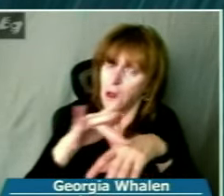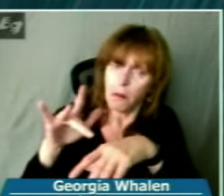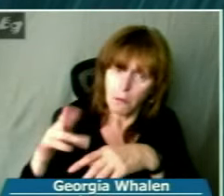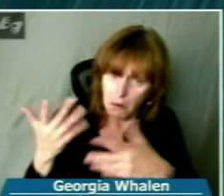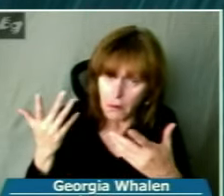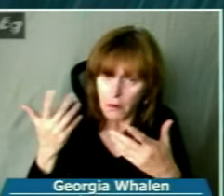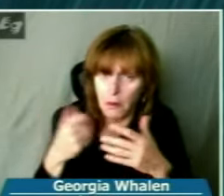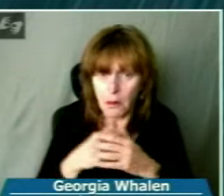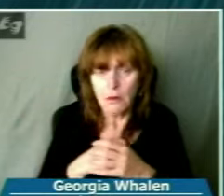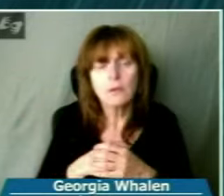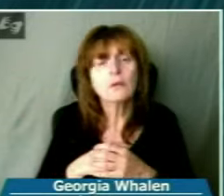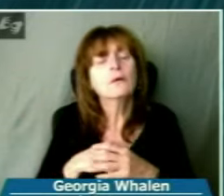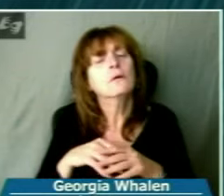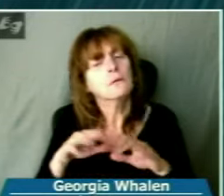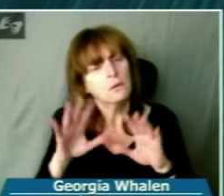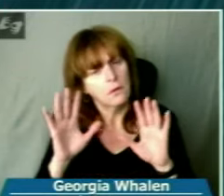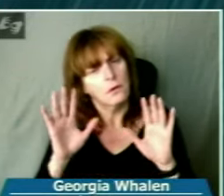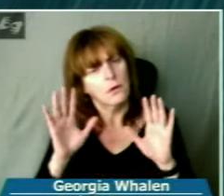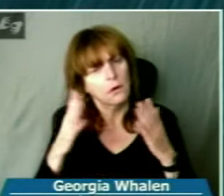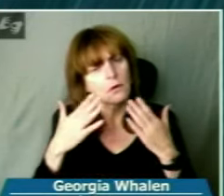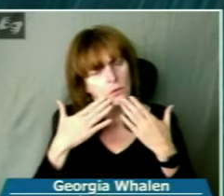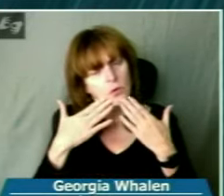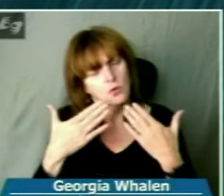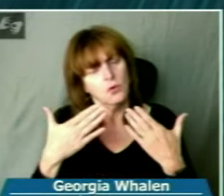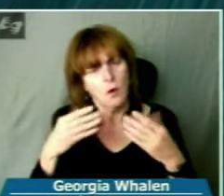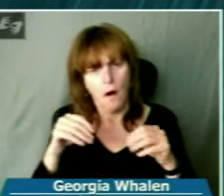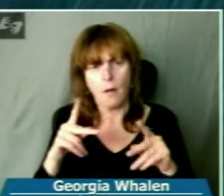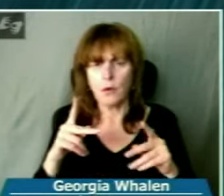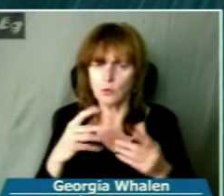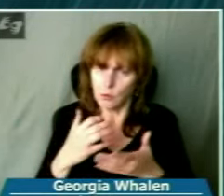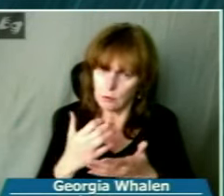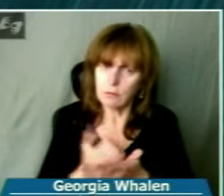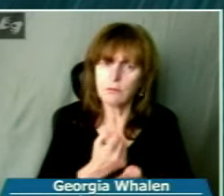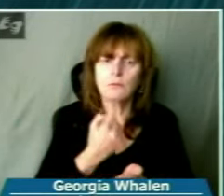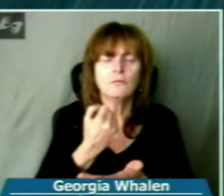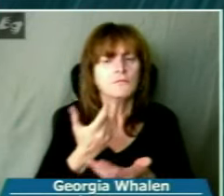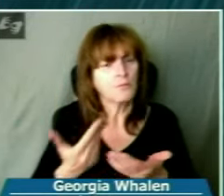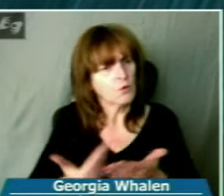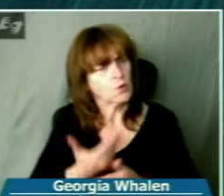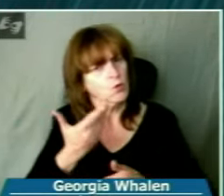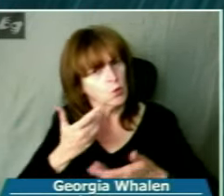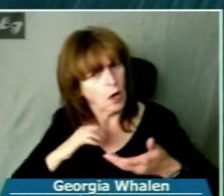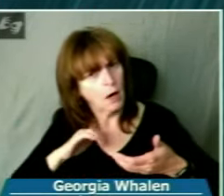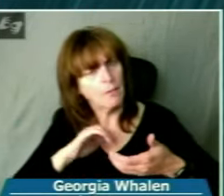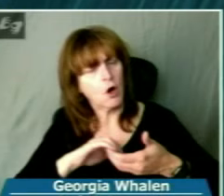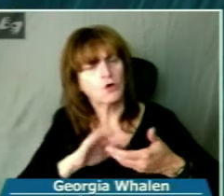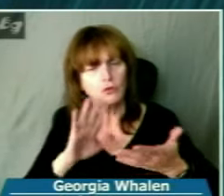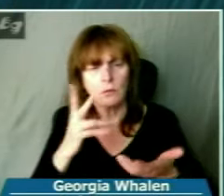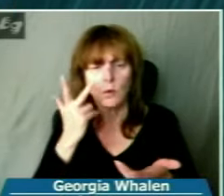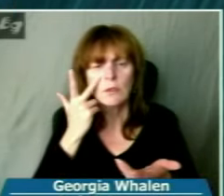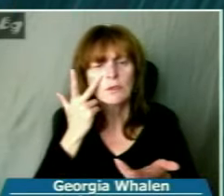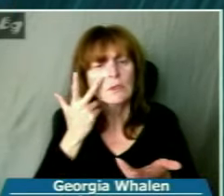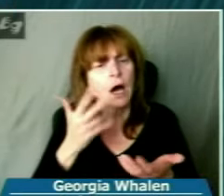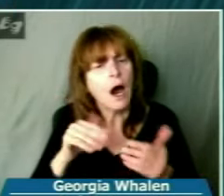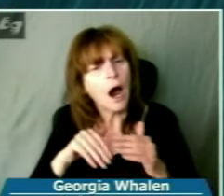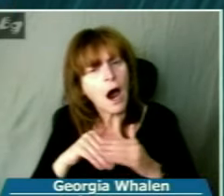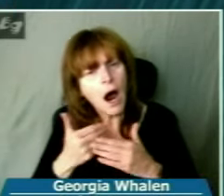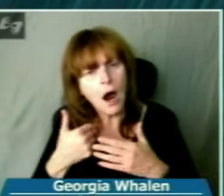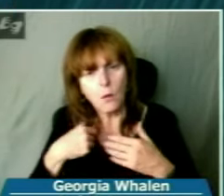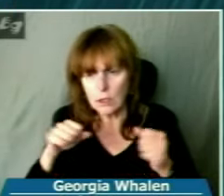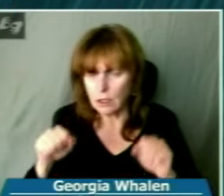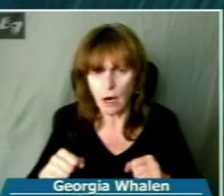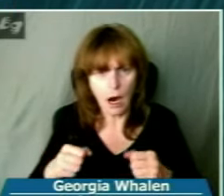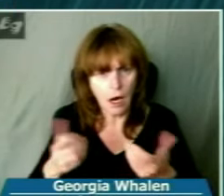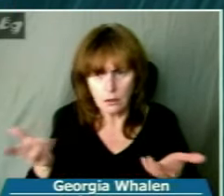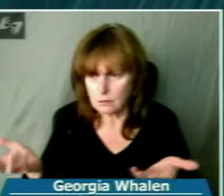opportunity to find out how, you know, what is available and how can we best tap into it. But we do know that it's not